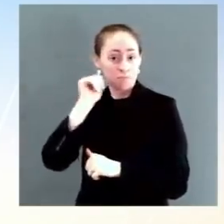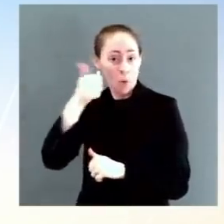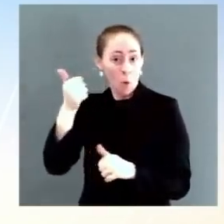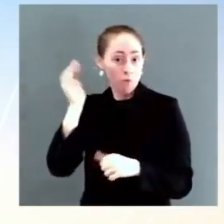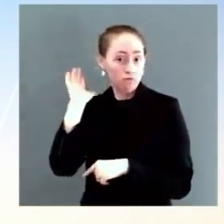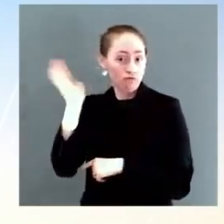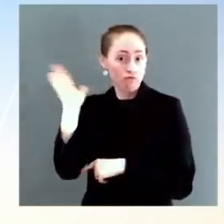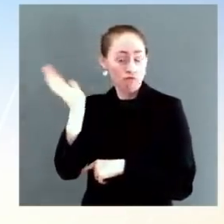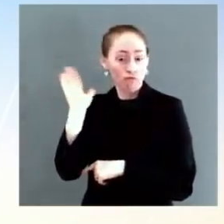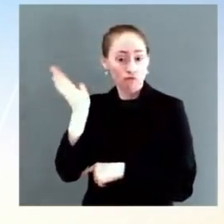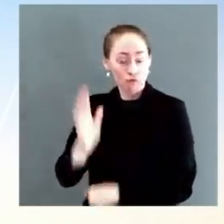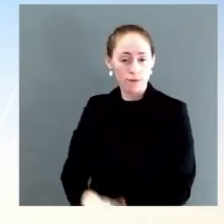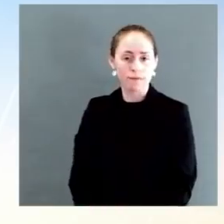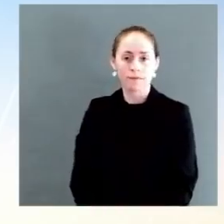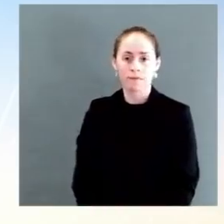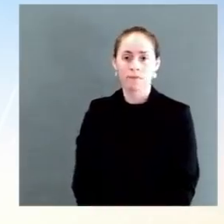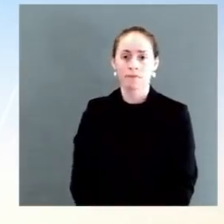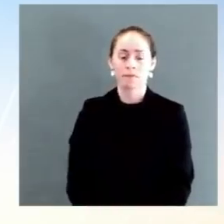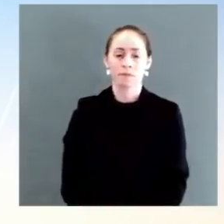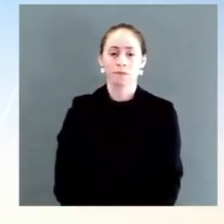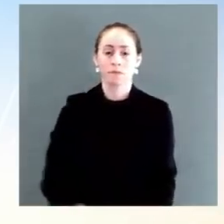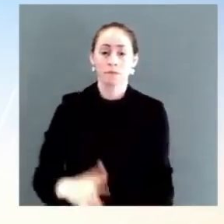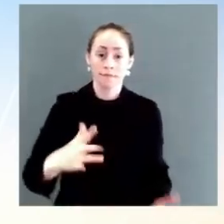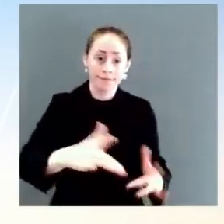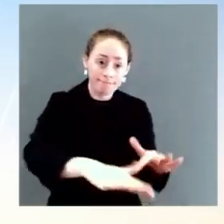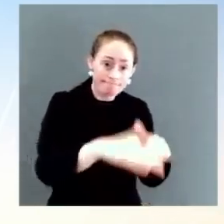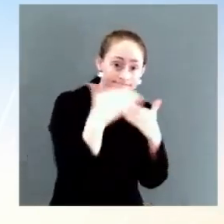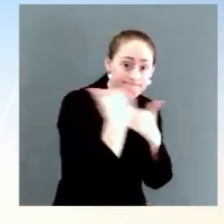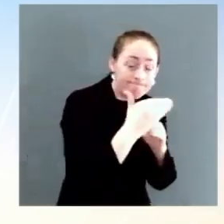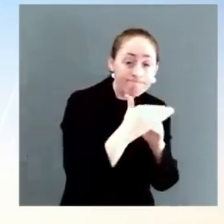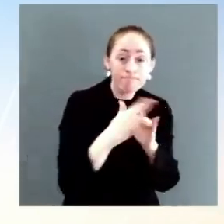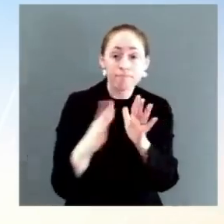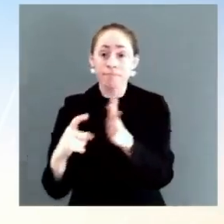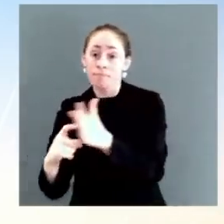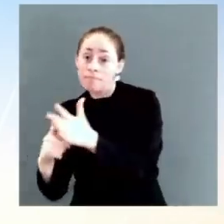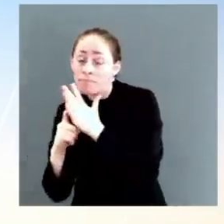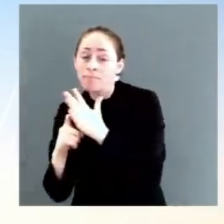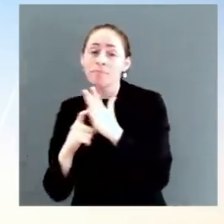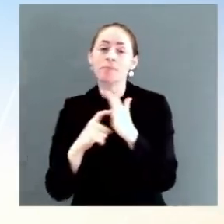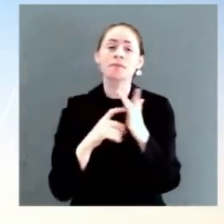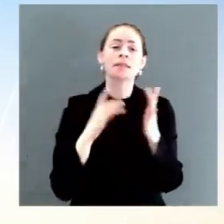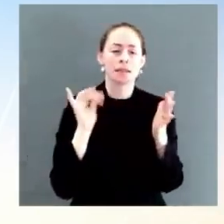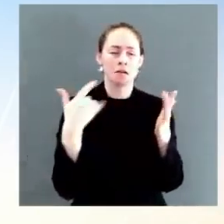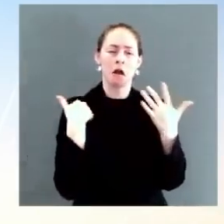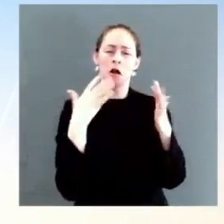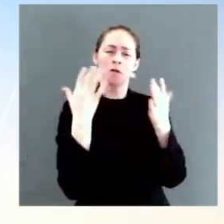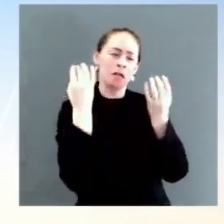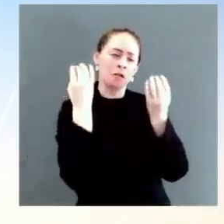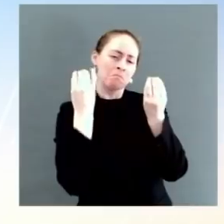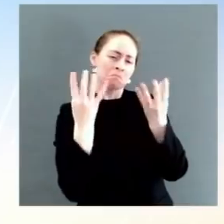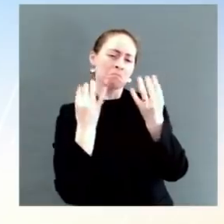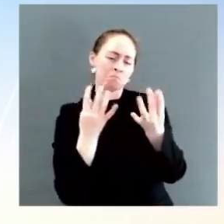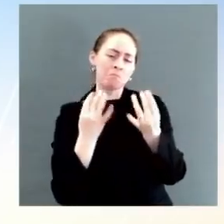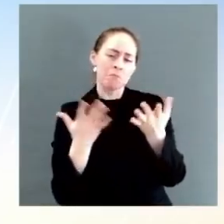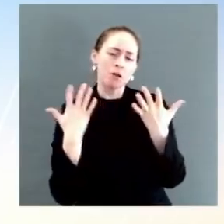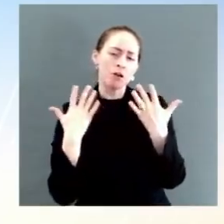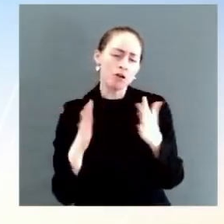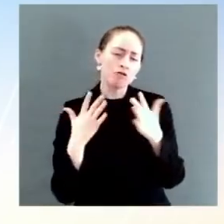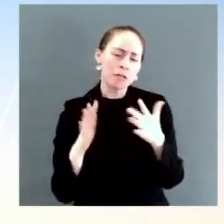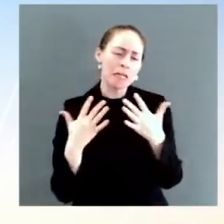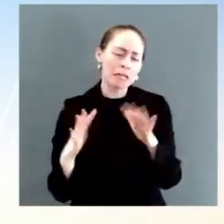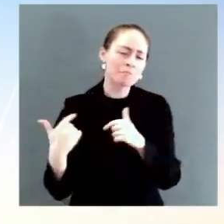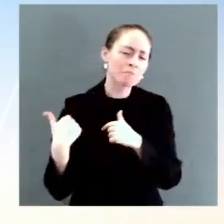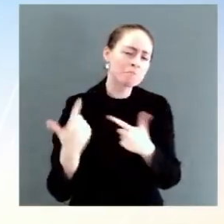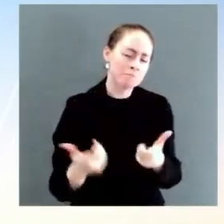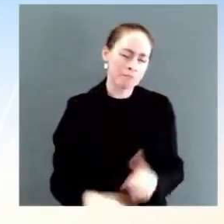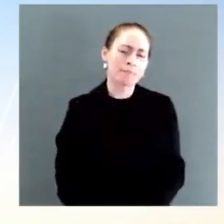we've announced and we wanted to act quickly on, but also about how to make vaccines and boosters more readily available and build on the plan we have already put in place.